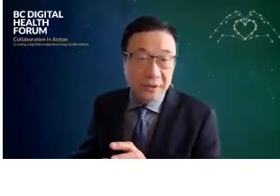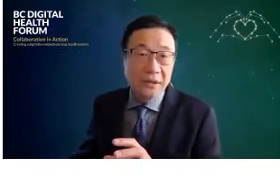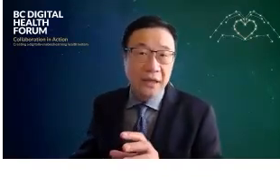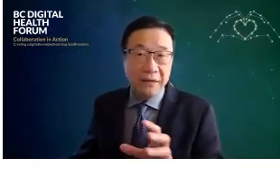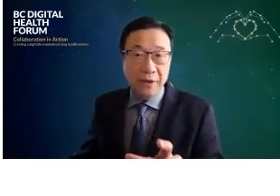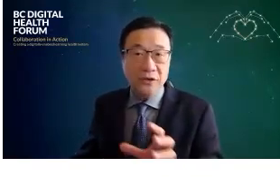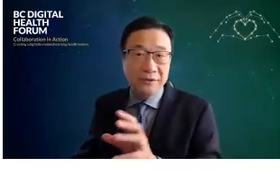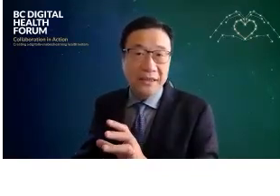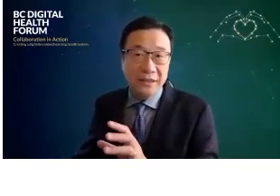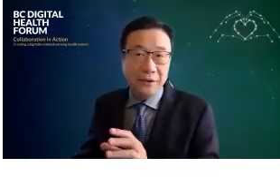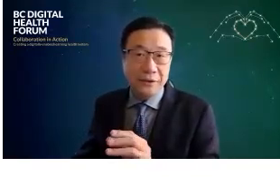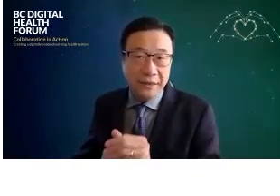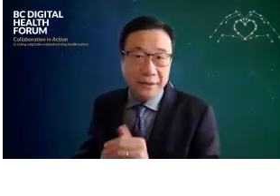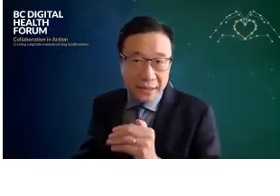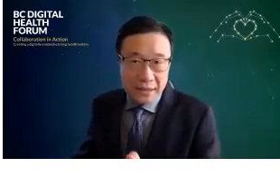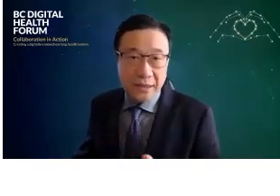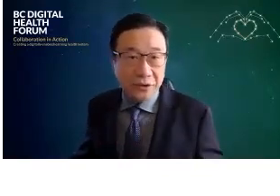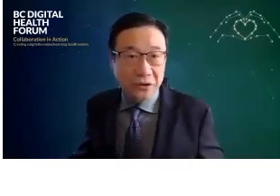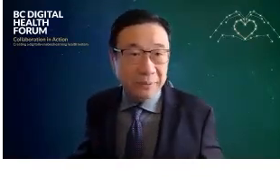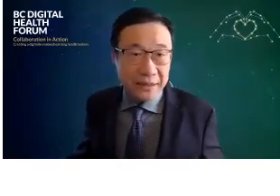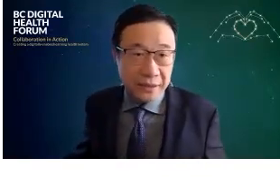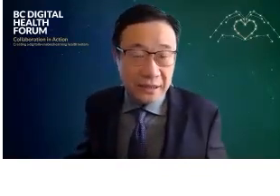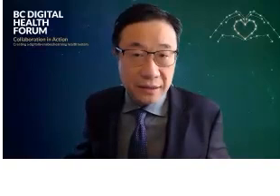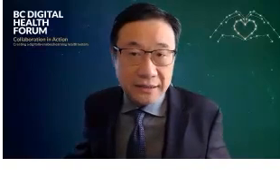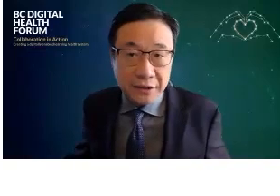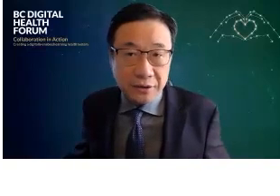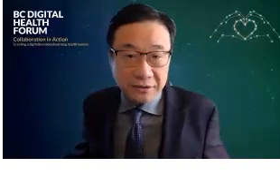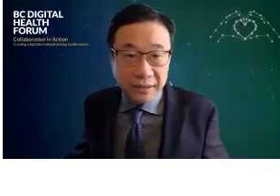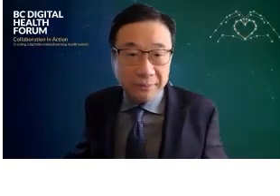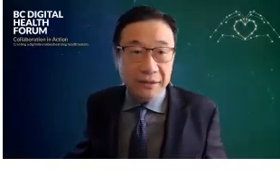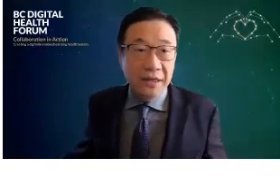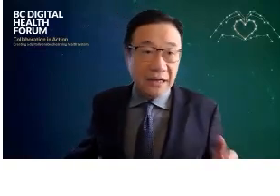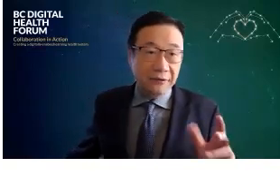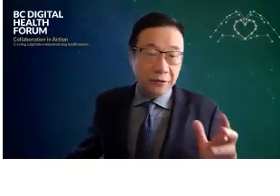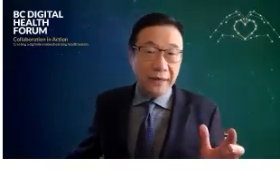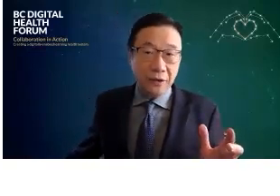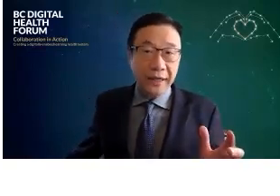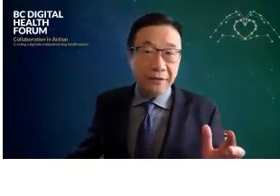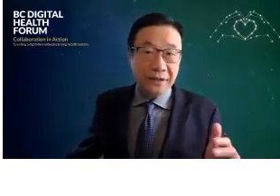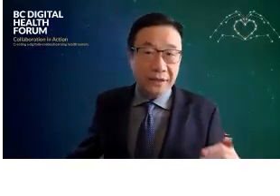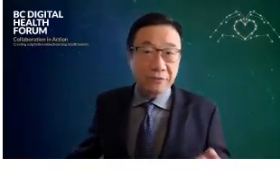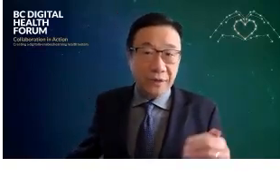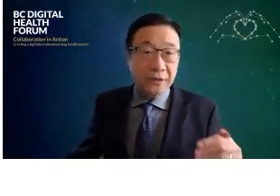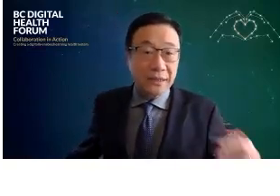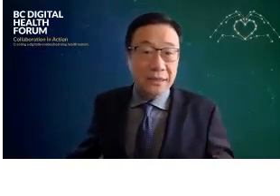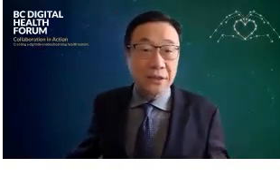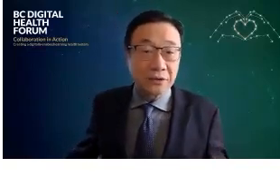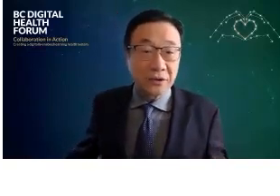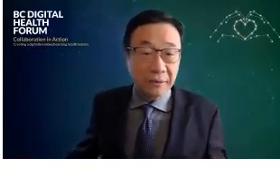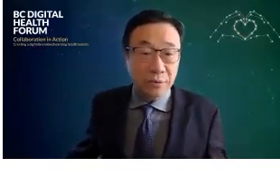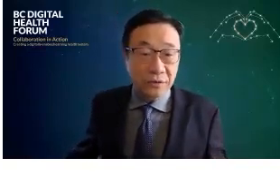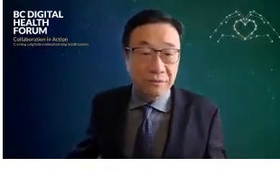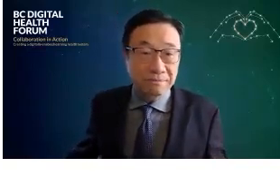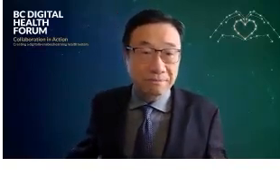gaps. And we also need to learn how to continue to do better. And so the last section is really about how do we create a learning health system for us to continue